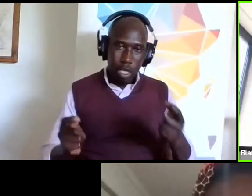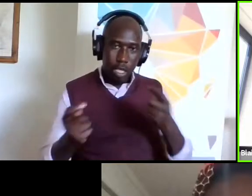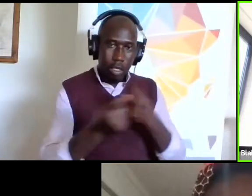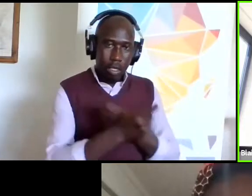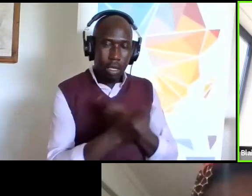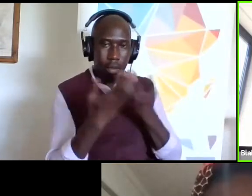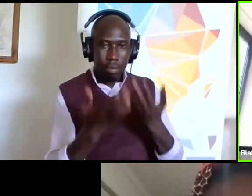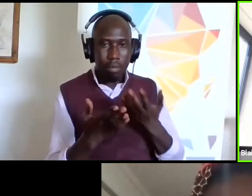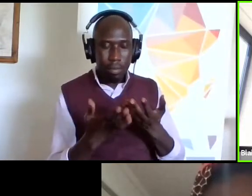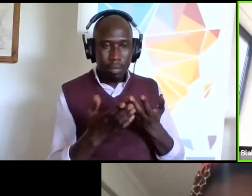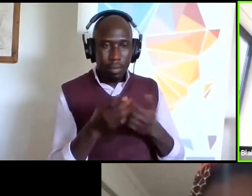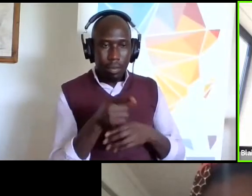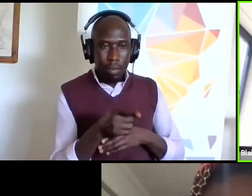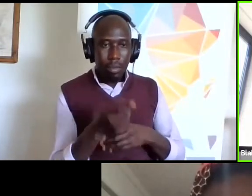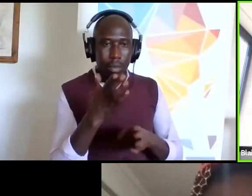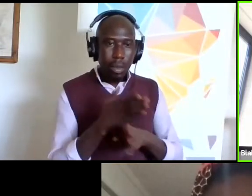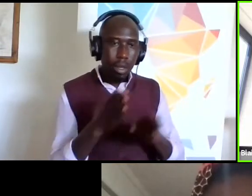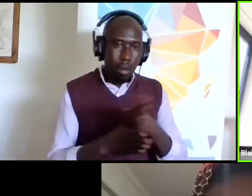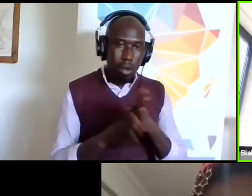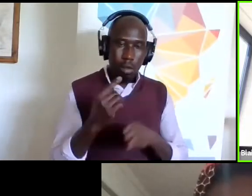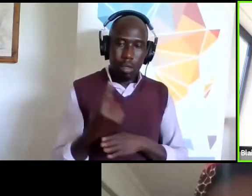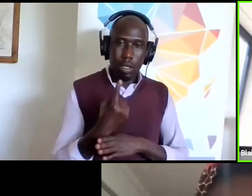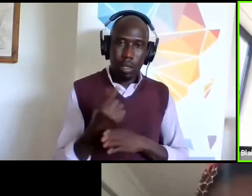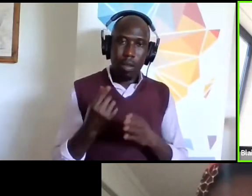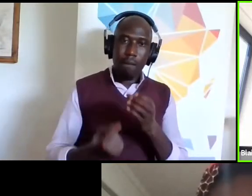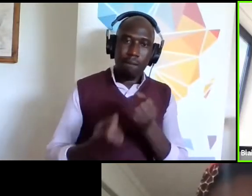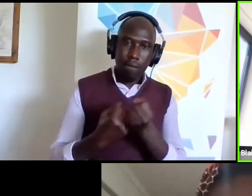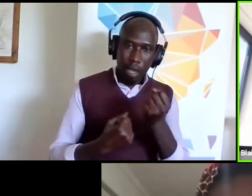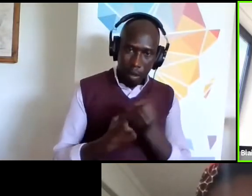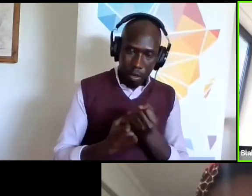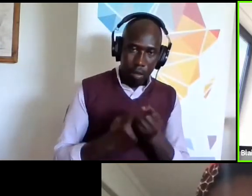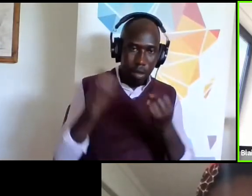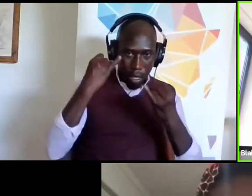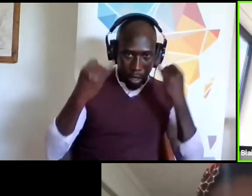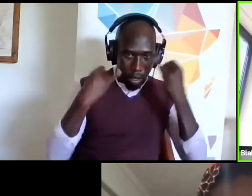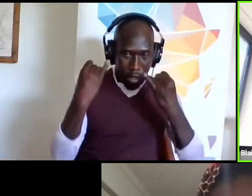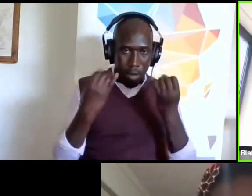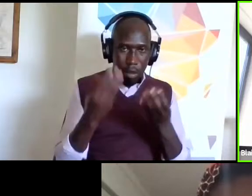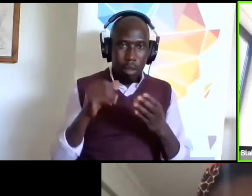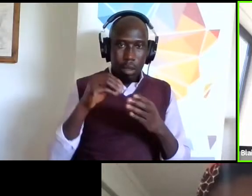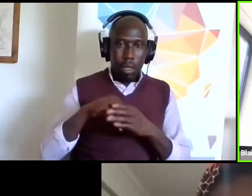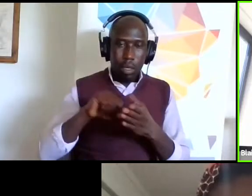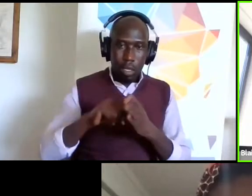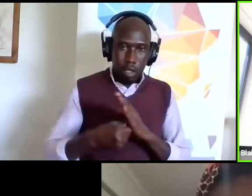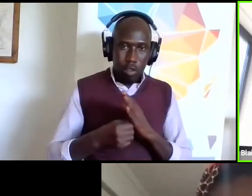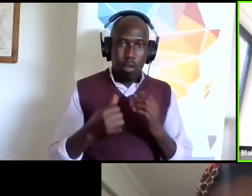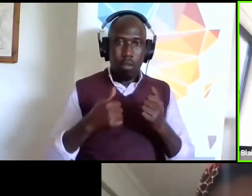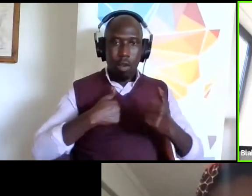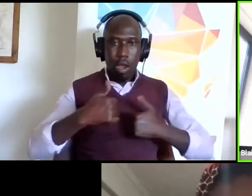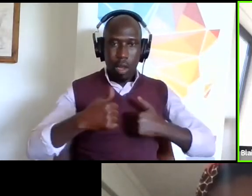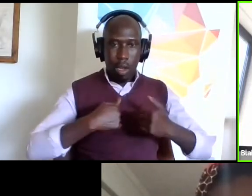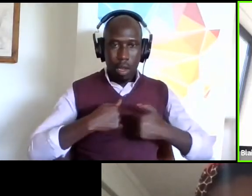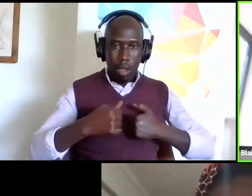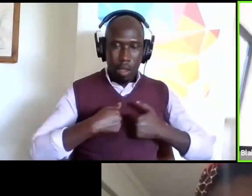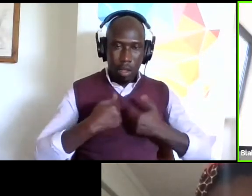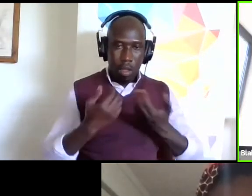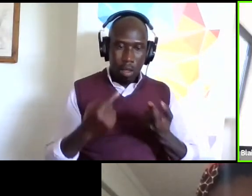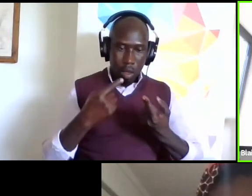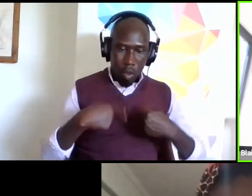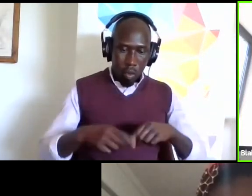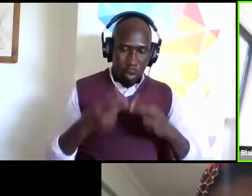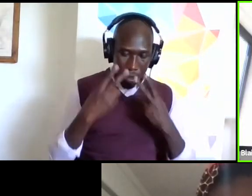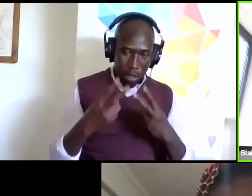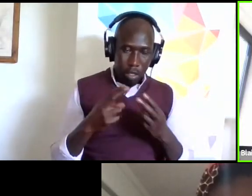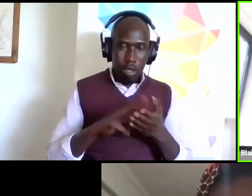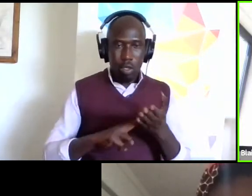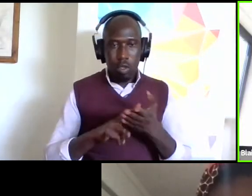towards the building of single foundational digital IDs, in the case of Rwanda, for example, we still see use